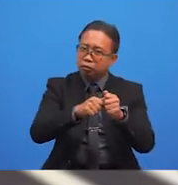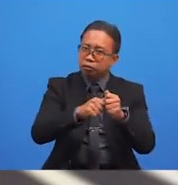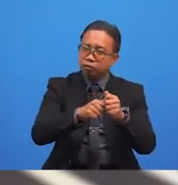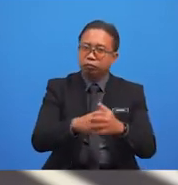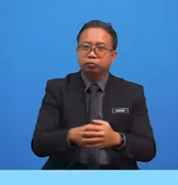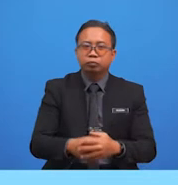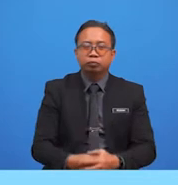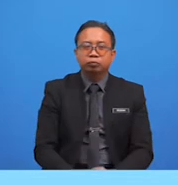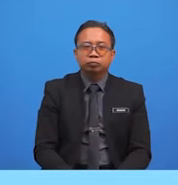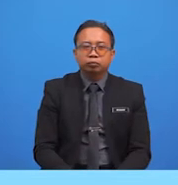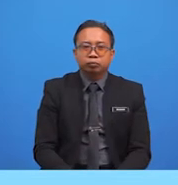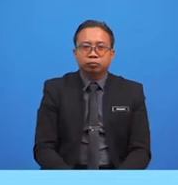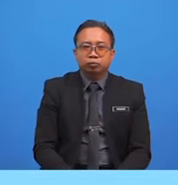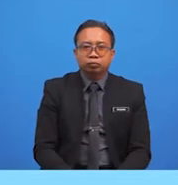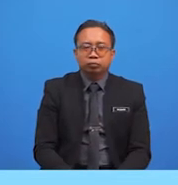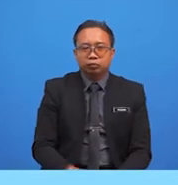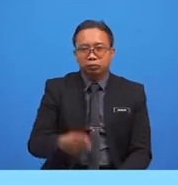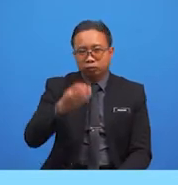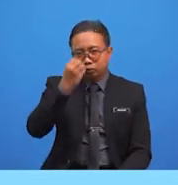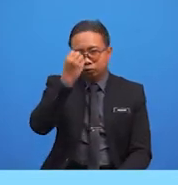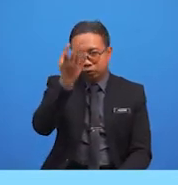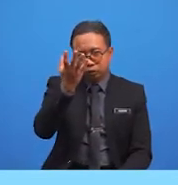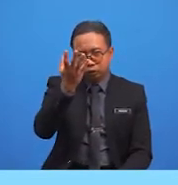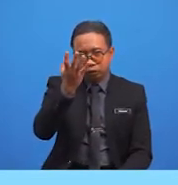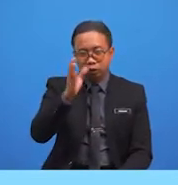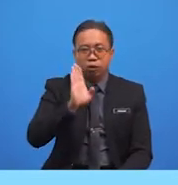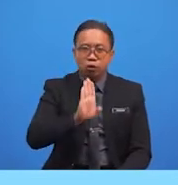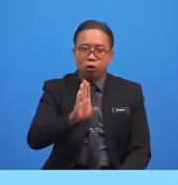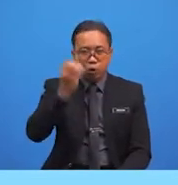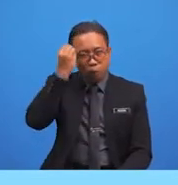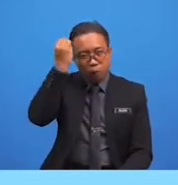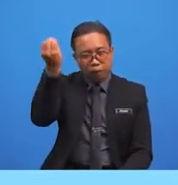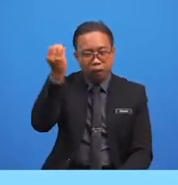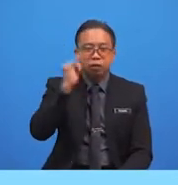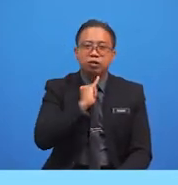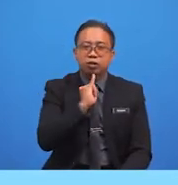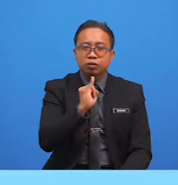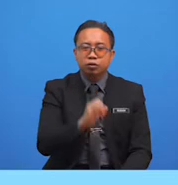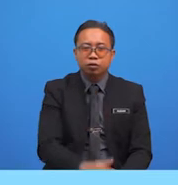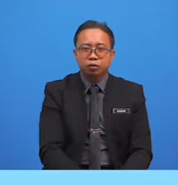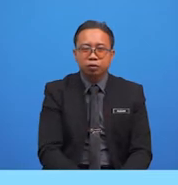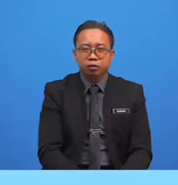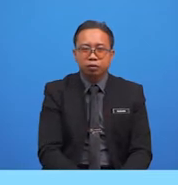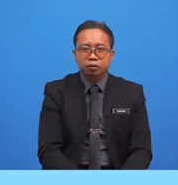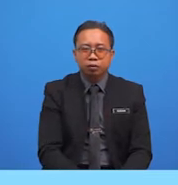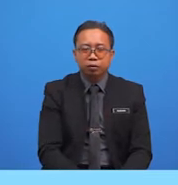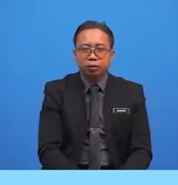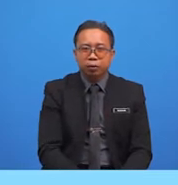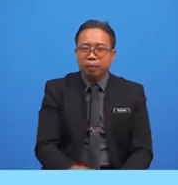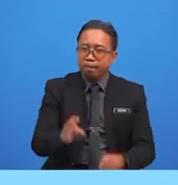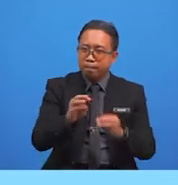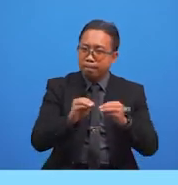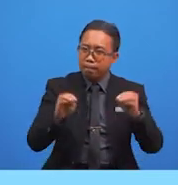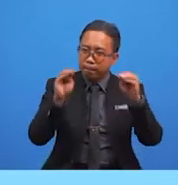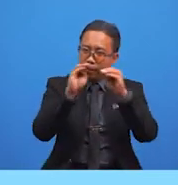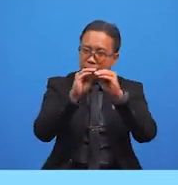plan. First, decide what your opinion is. This will be the main